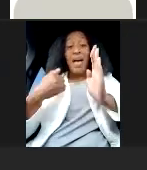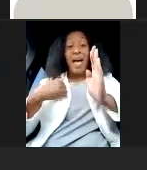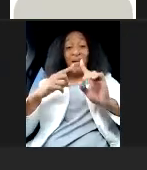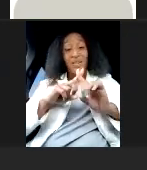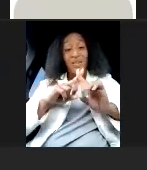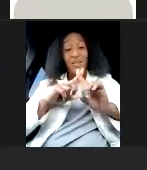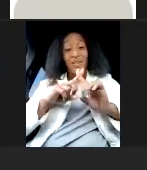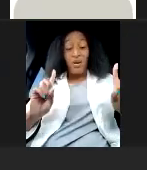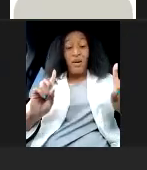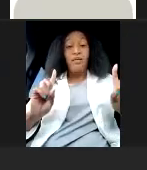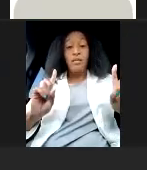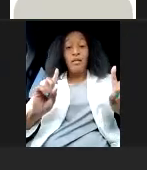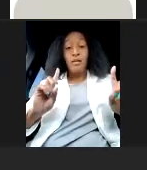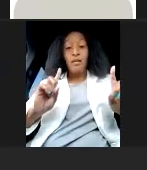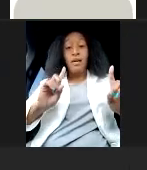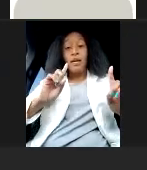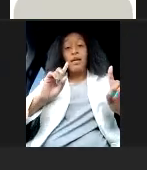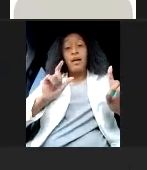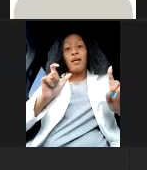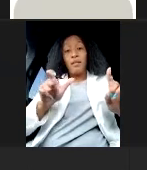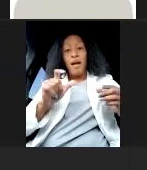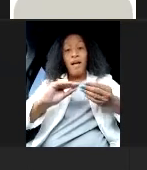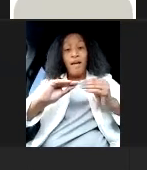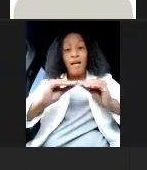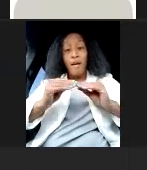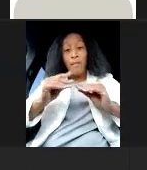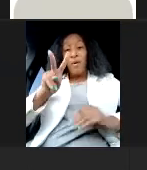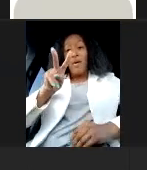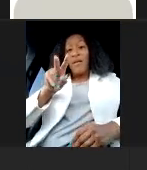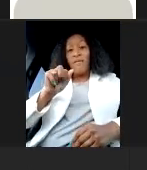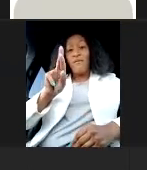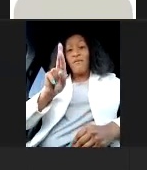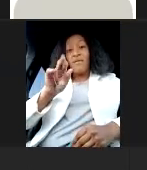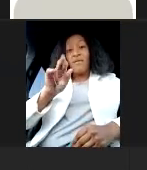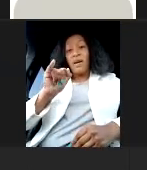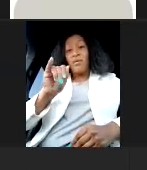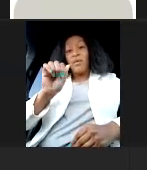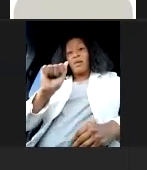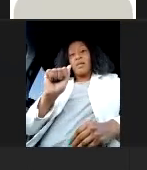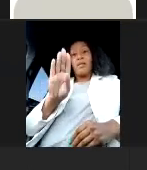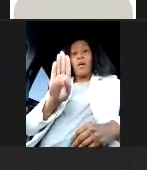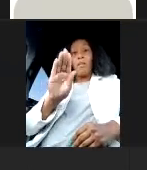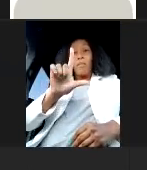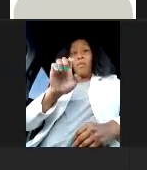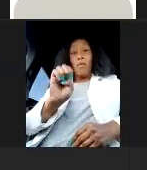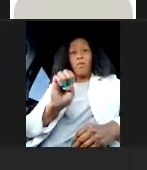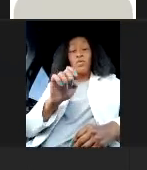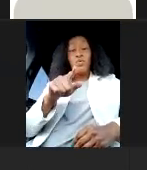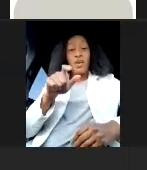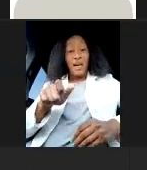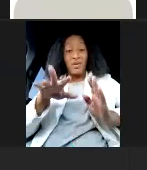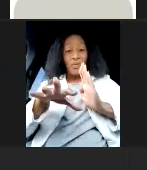practicing, as you will have to do on problem set number 1, finding a particular variable in the